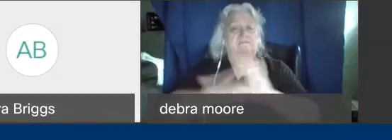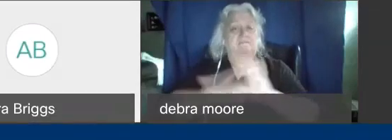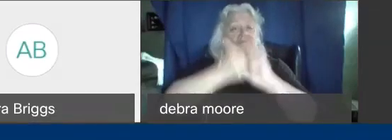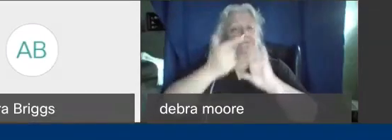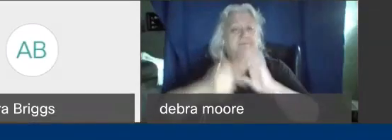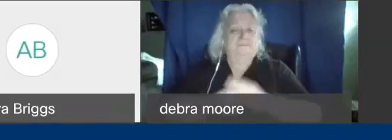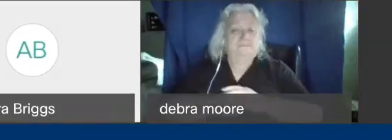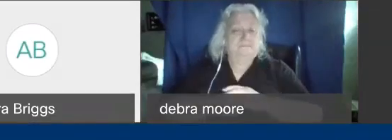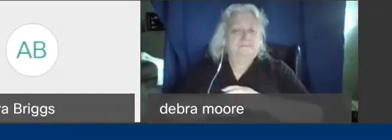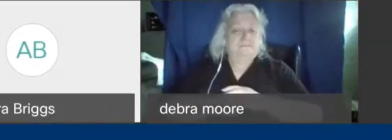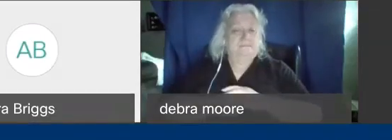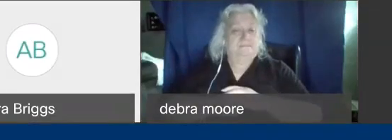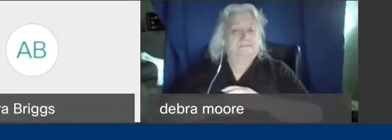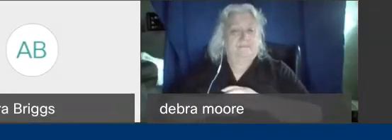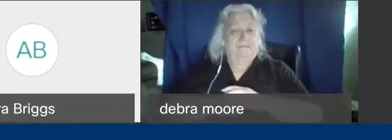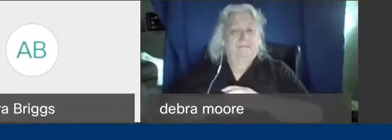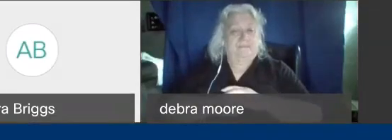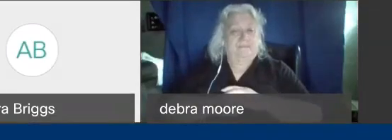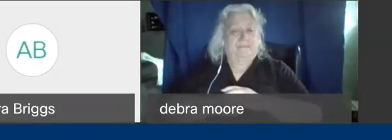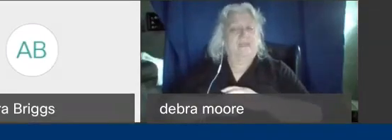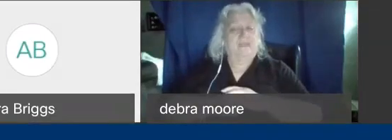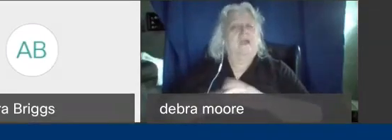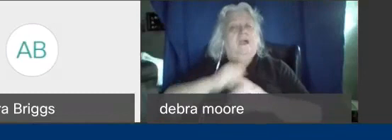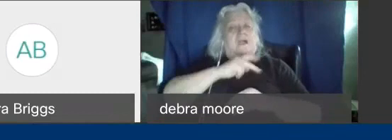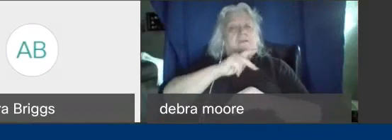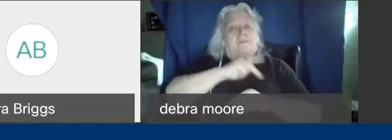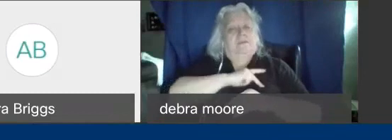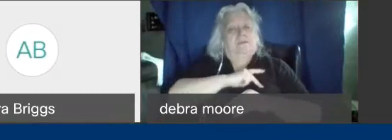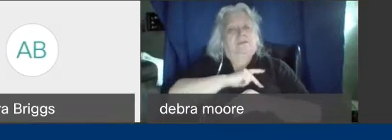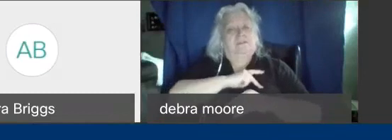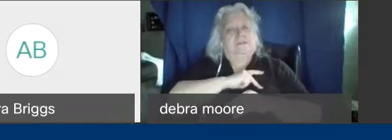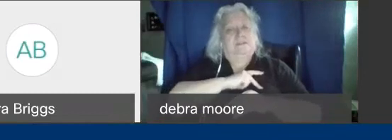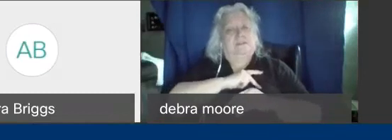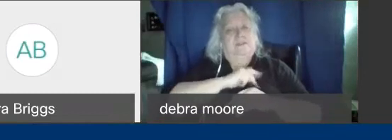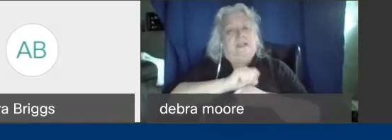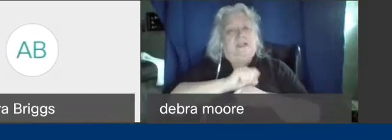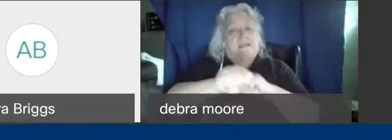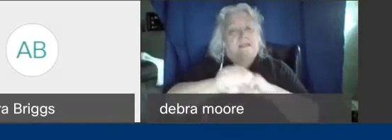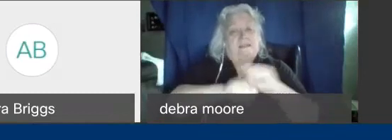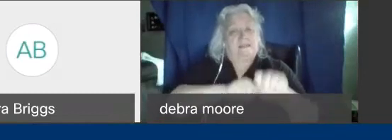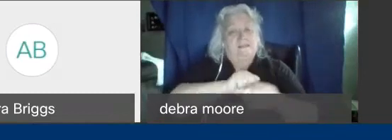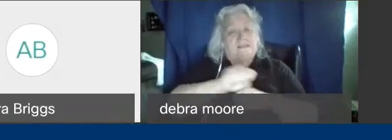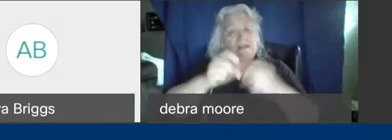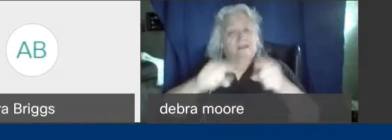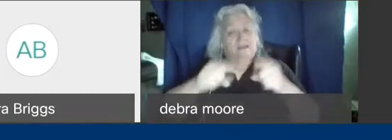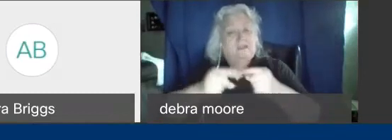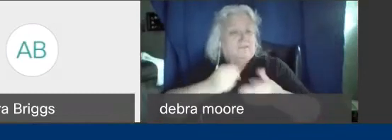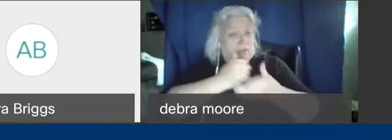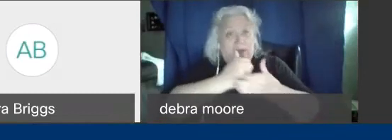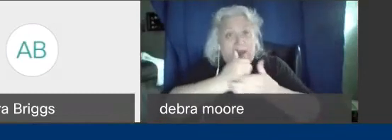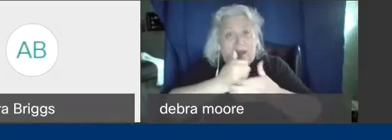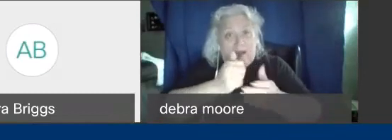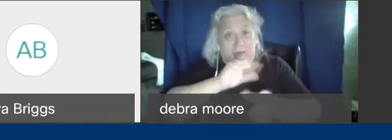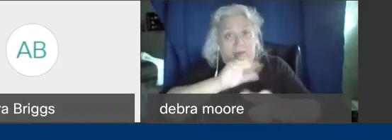Now, to continue with that, personal hazing offenses occur when a person engages in hazing or helps others to engage